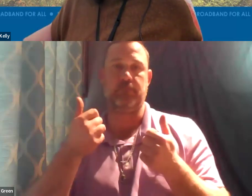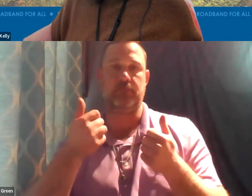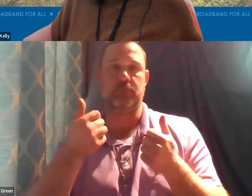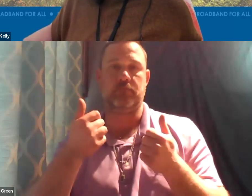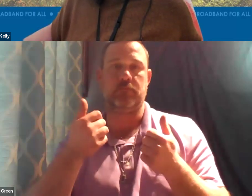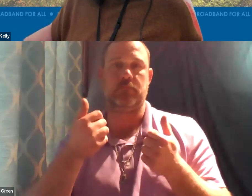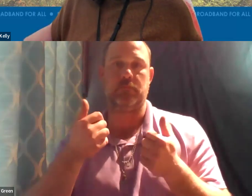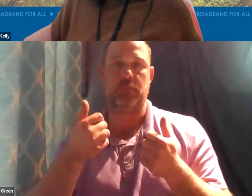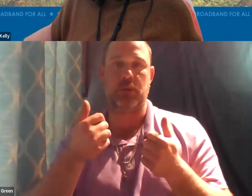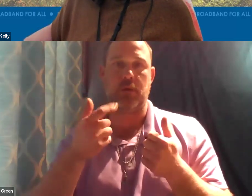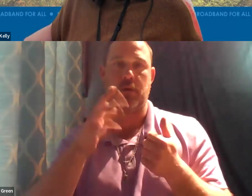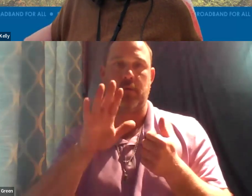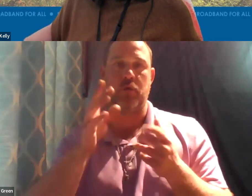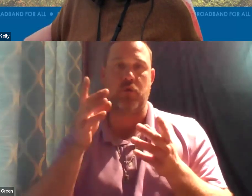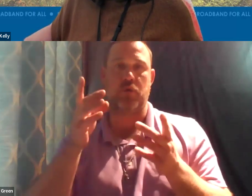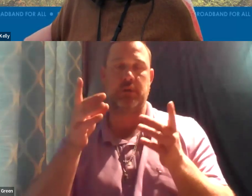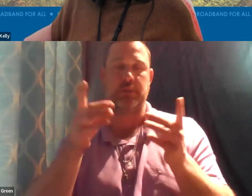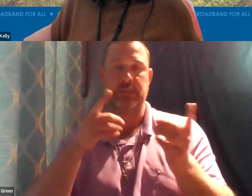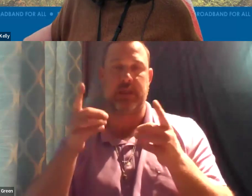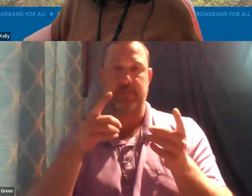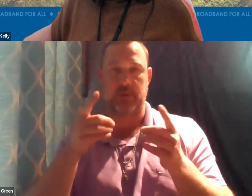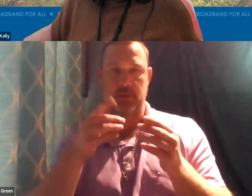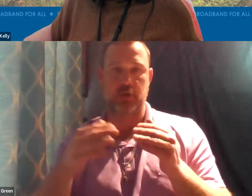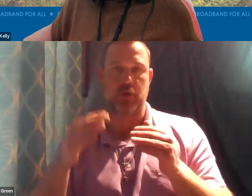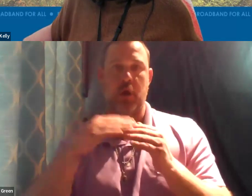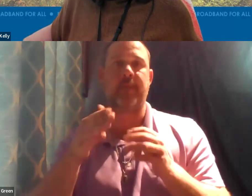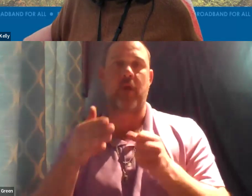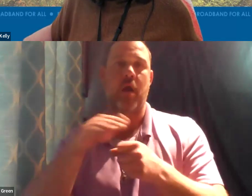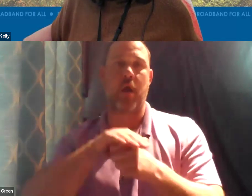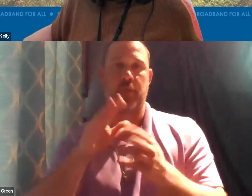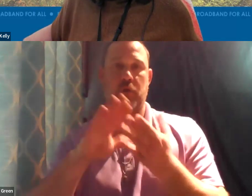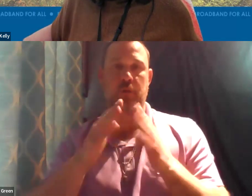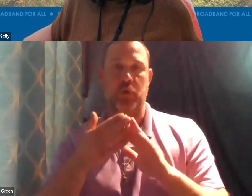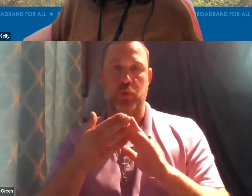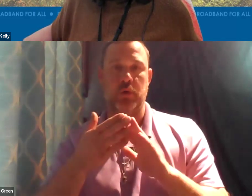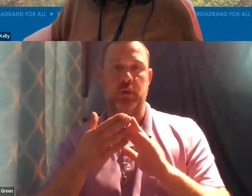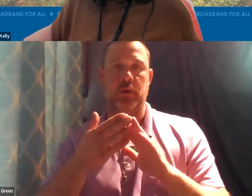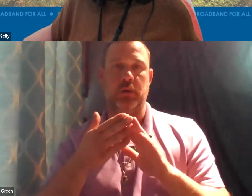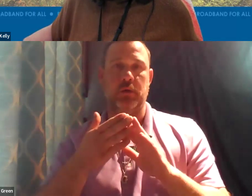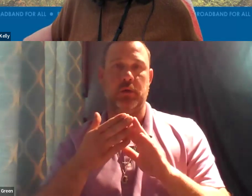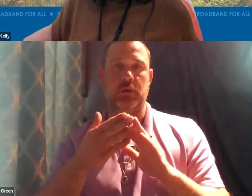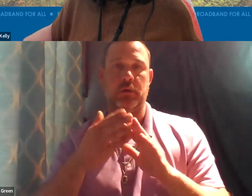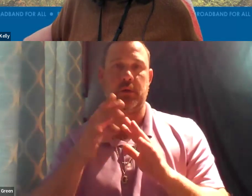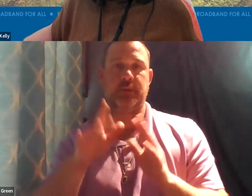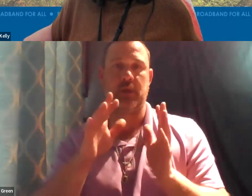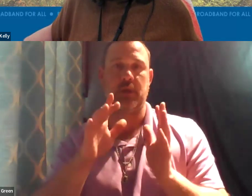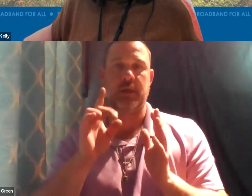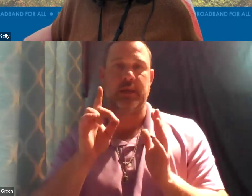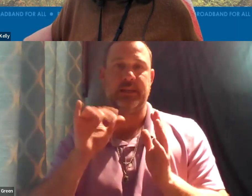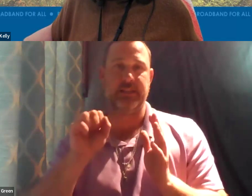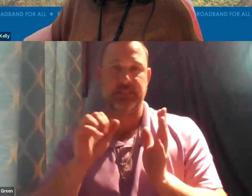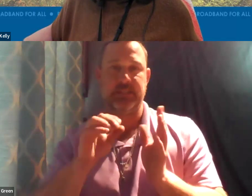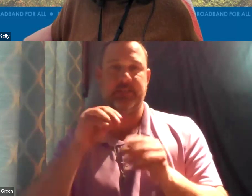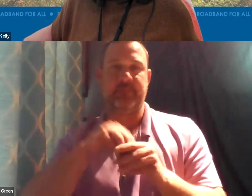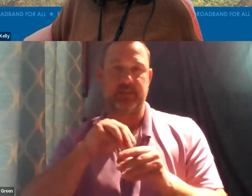Your definition, on top of it being a covered community, on that definition is also a disinvested community.